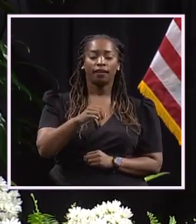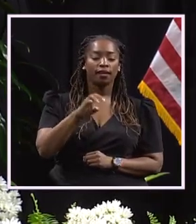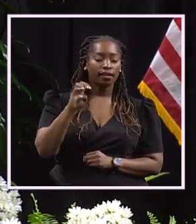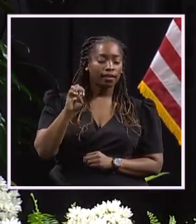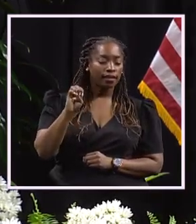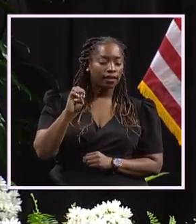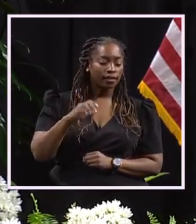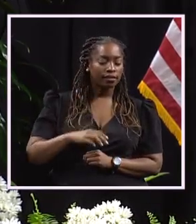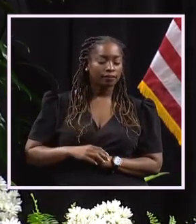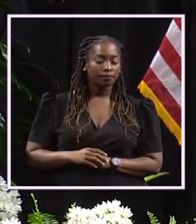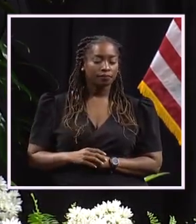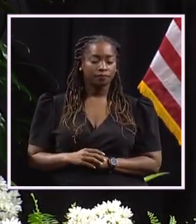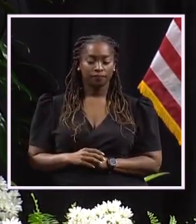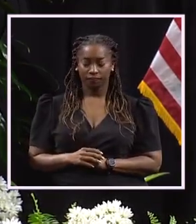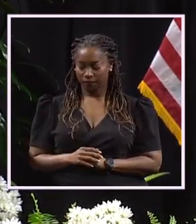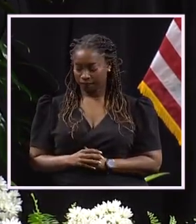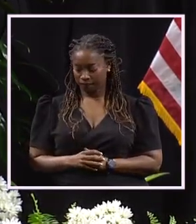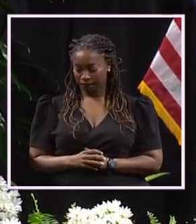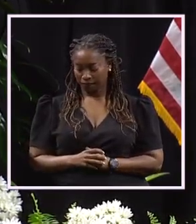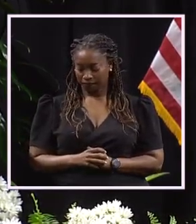Kiriwan.